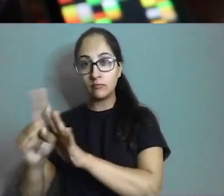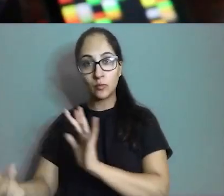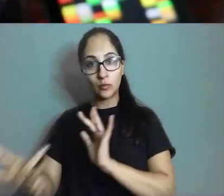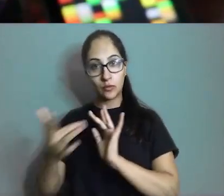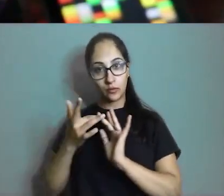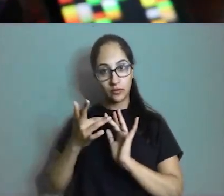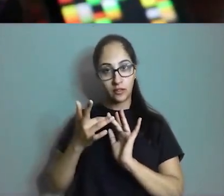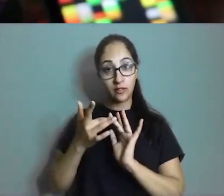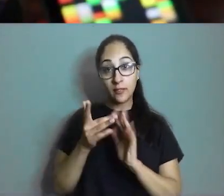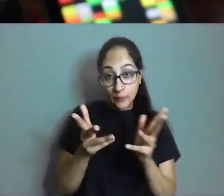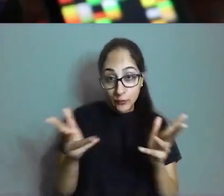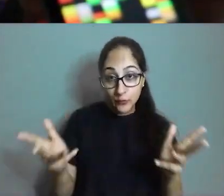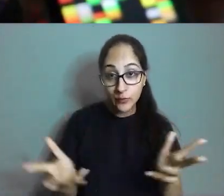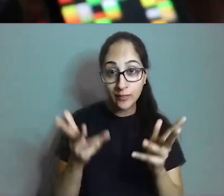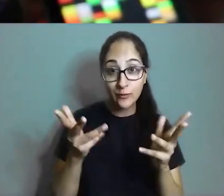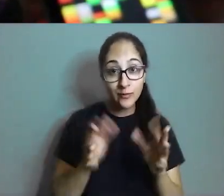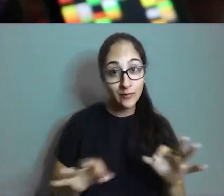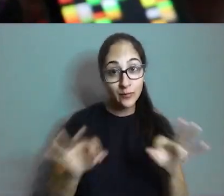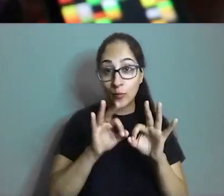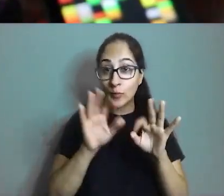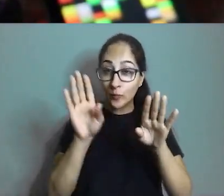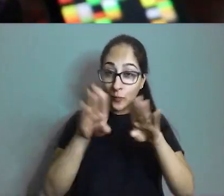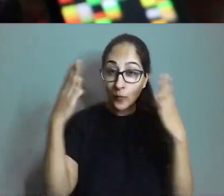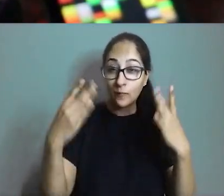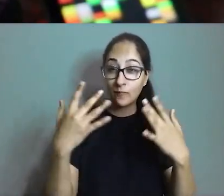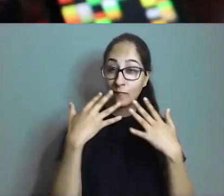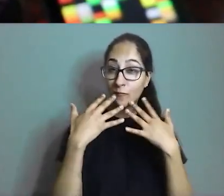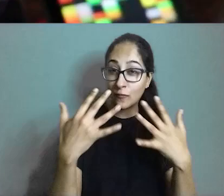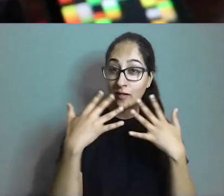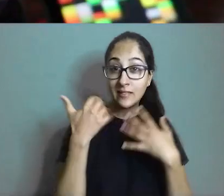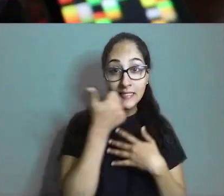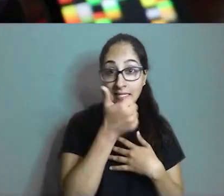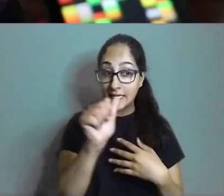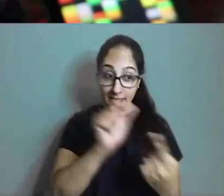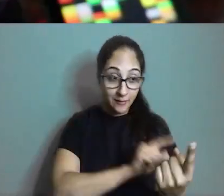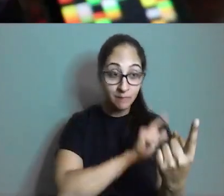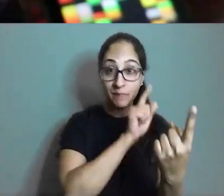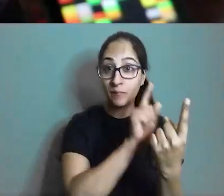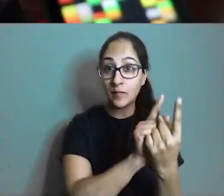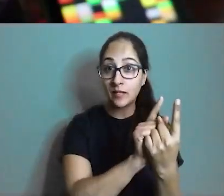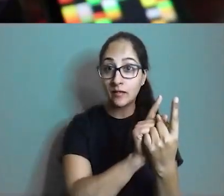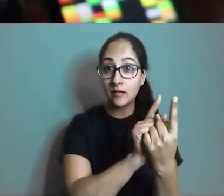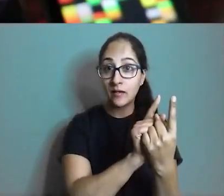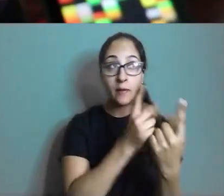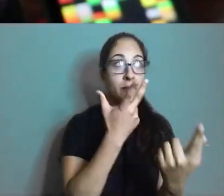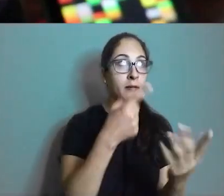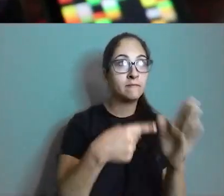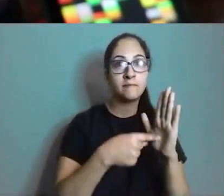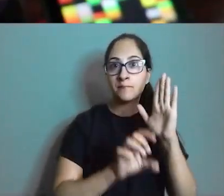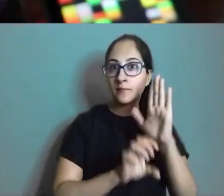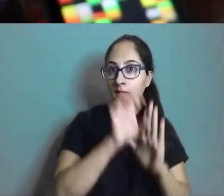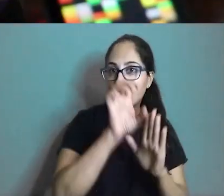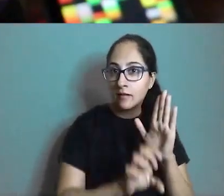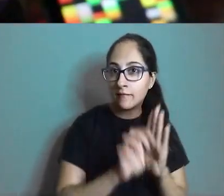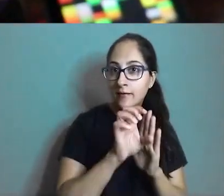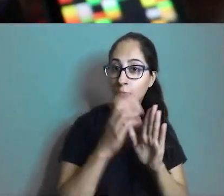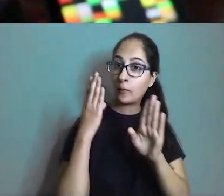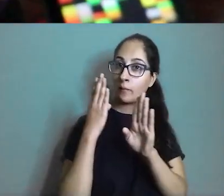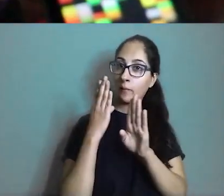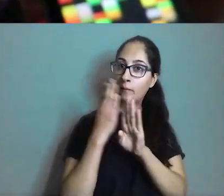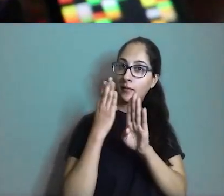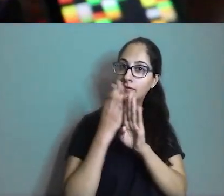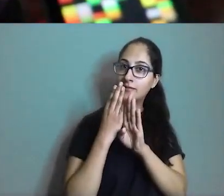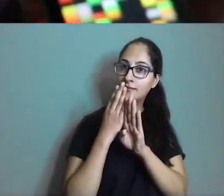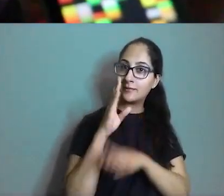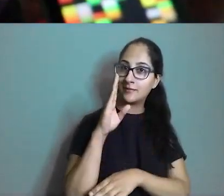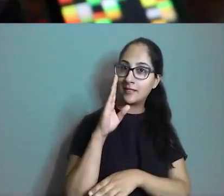person remembers you and remembers to connect you to this. It bears repeating. Just be a good person. Be good with people.